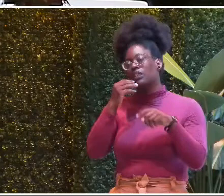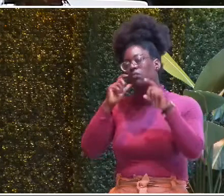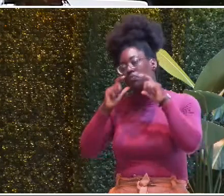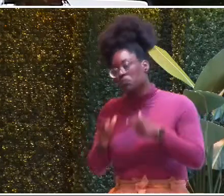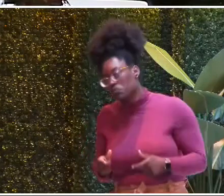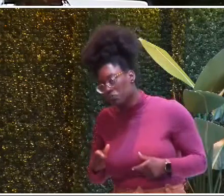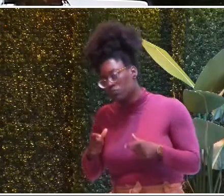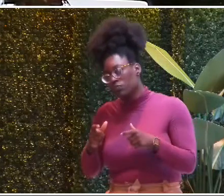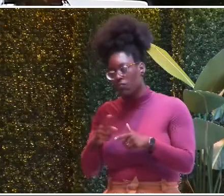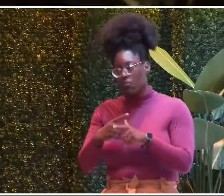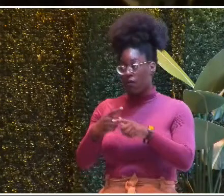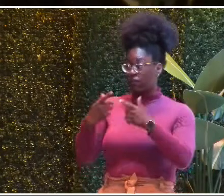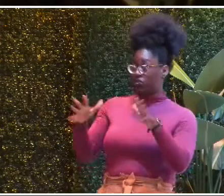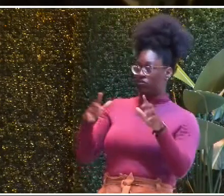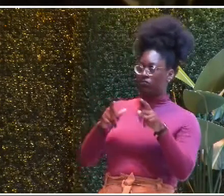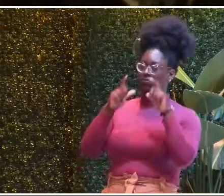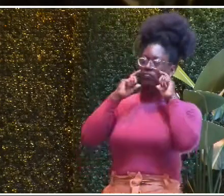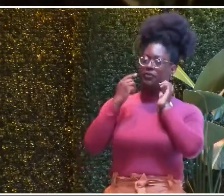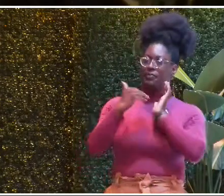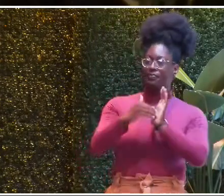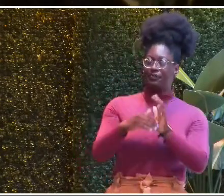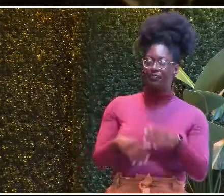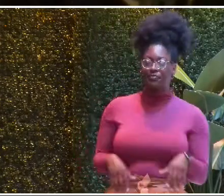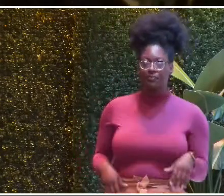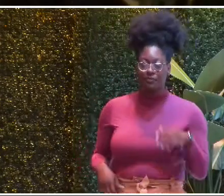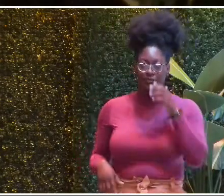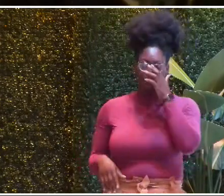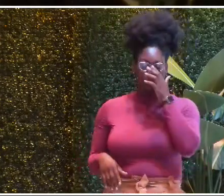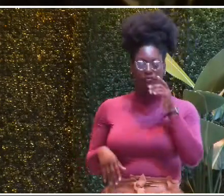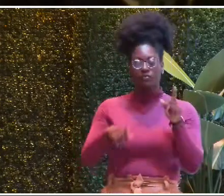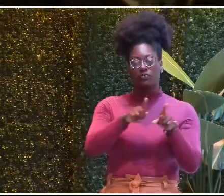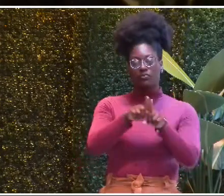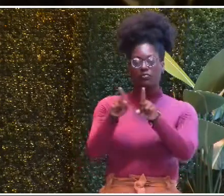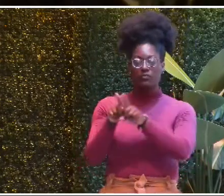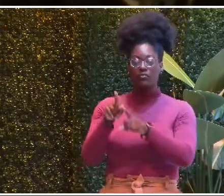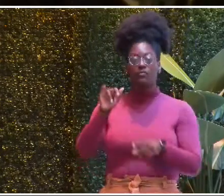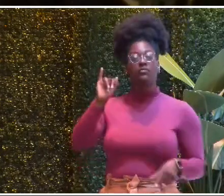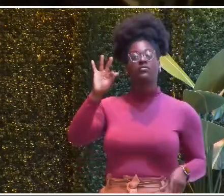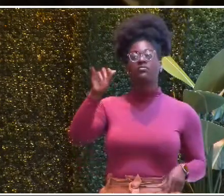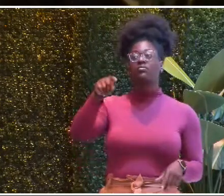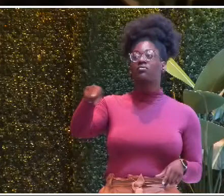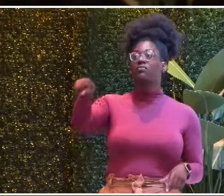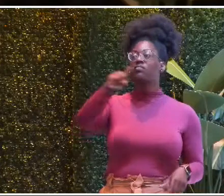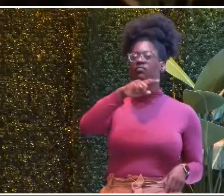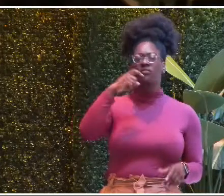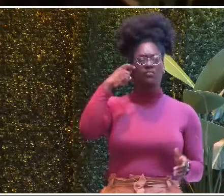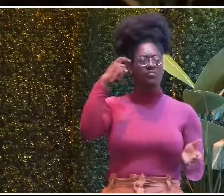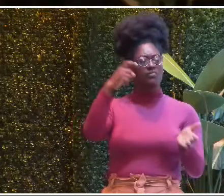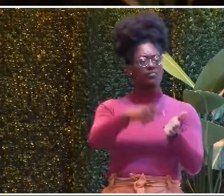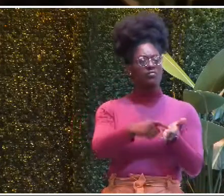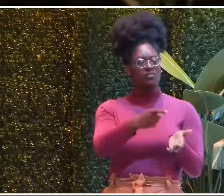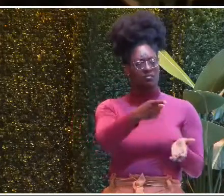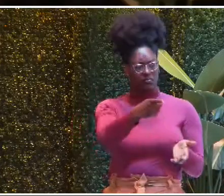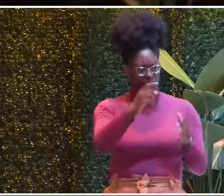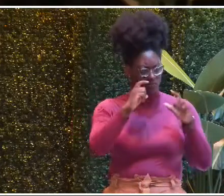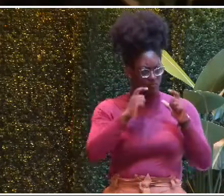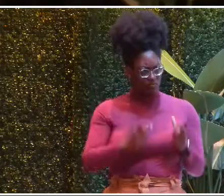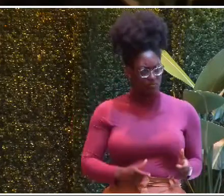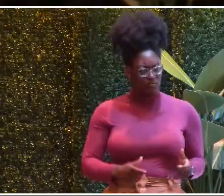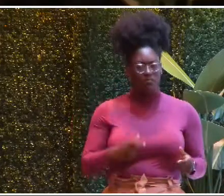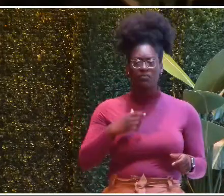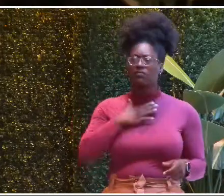Disrupt BS and squad up for our community. If you see something that ain't quite right, let the people